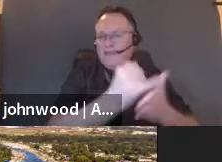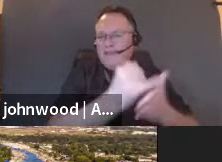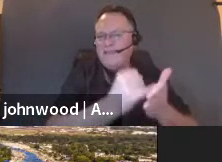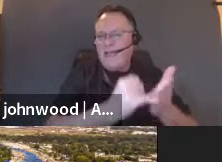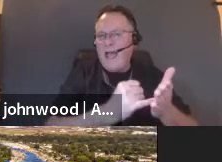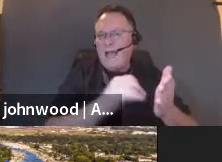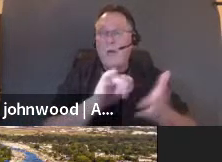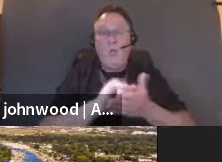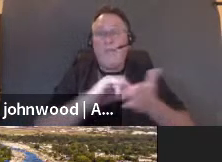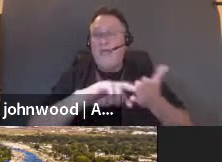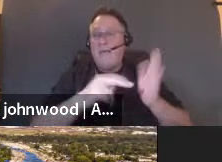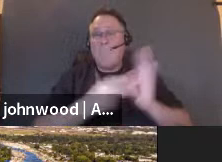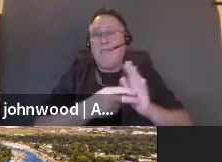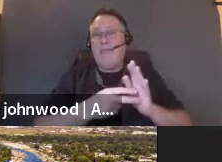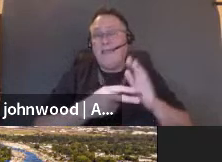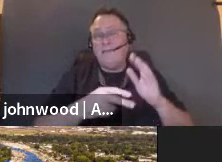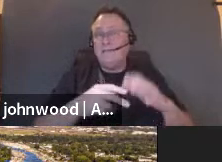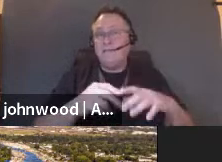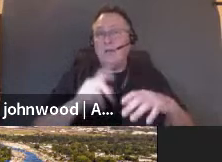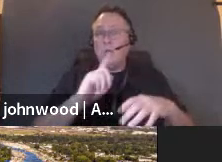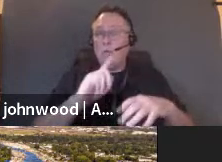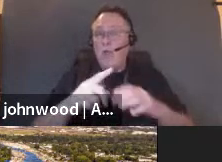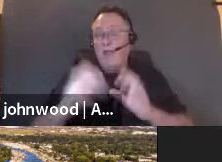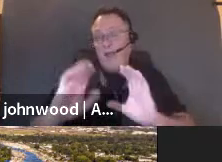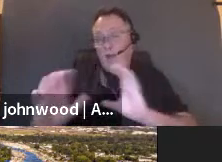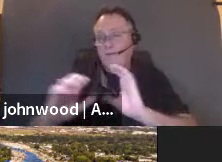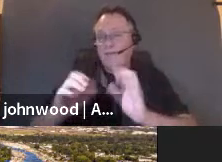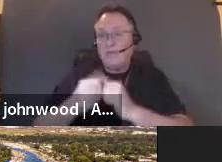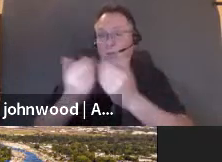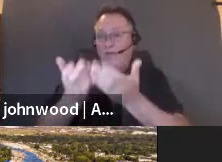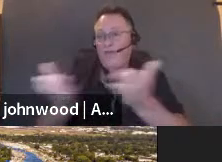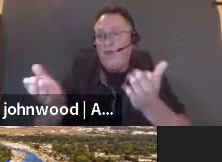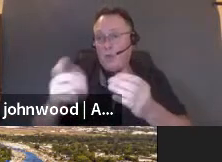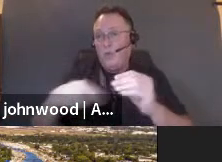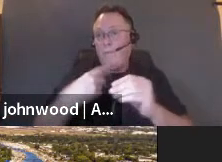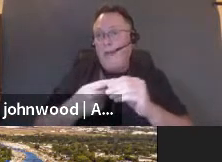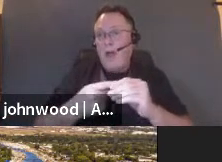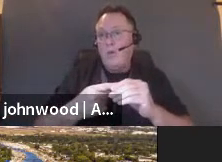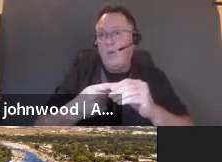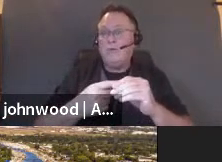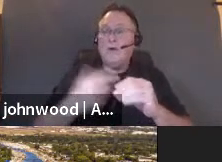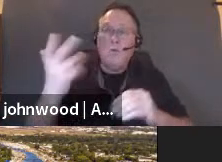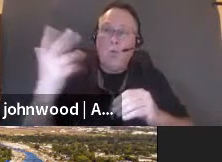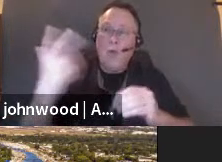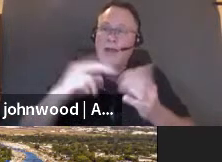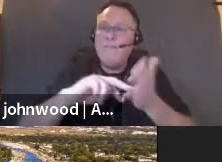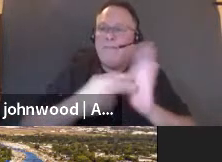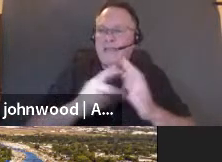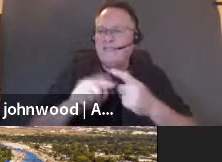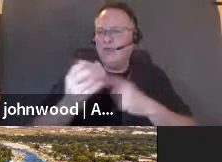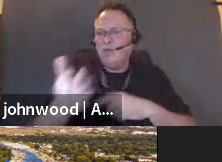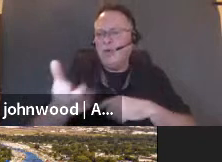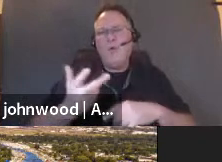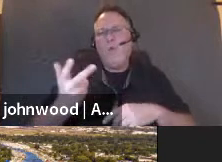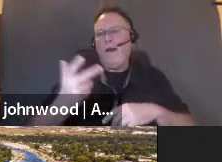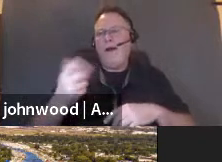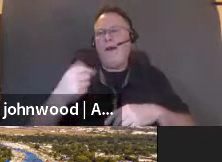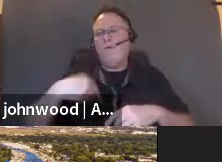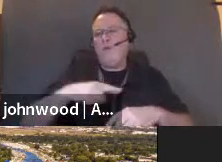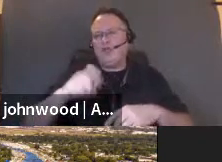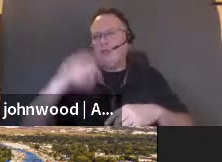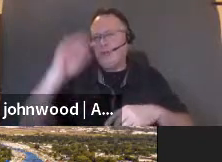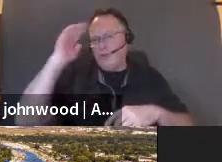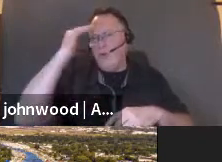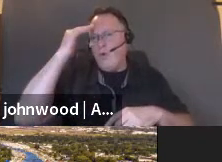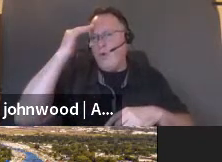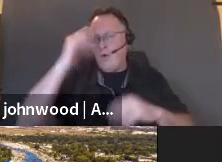it means in this corridor, and then really to have a conversation with you about what it means to you, what we should be knowing about